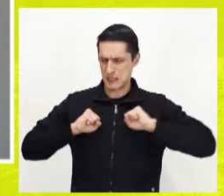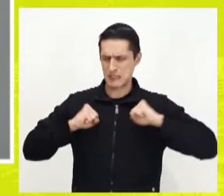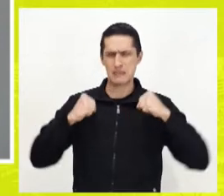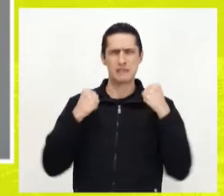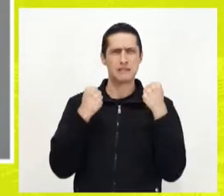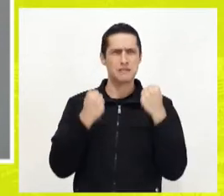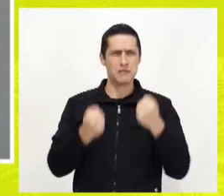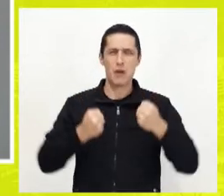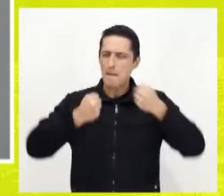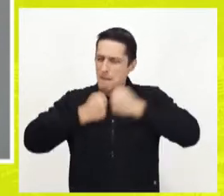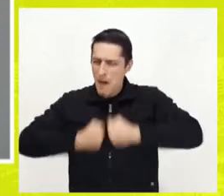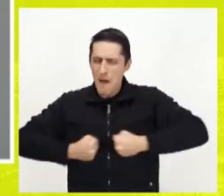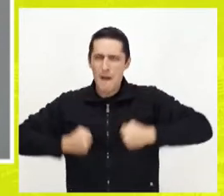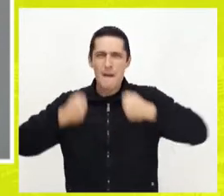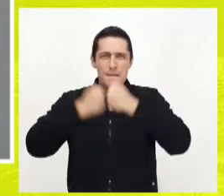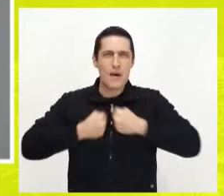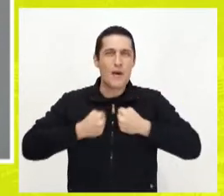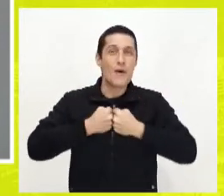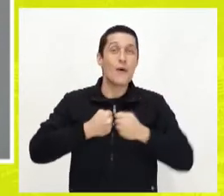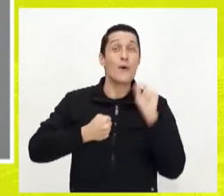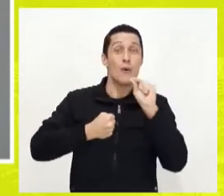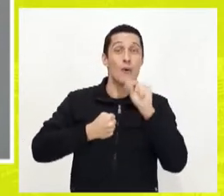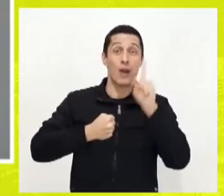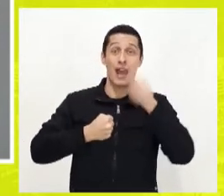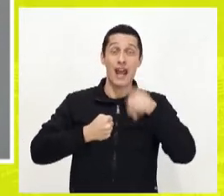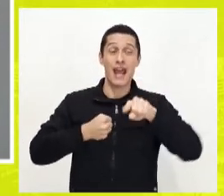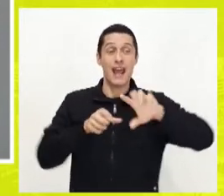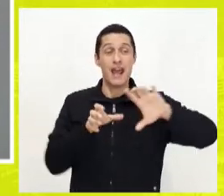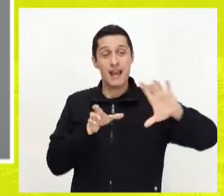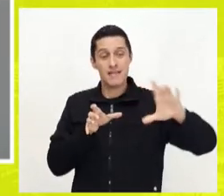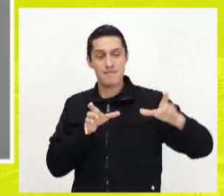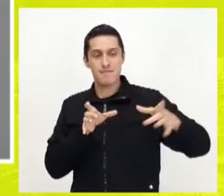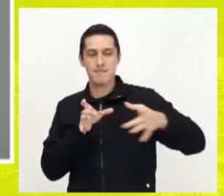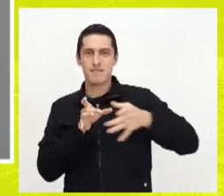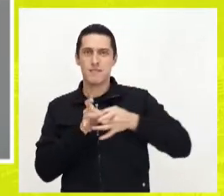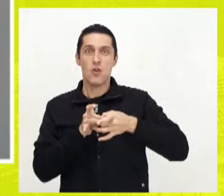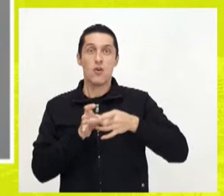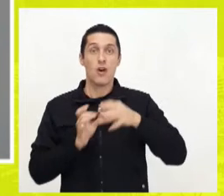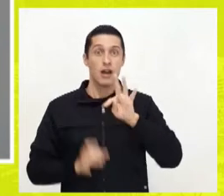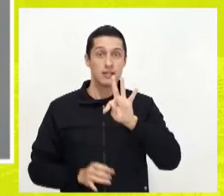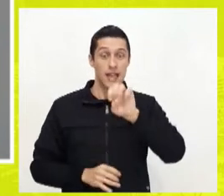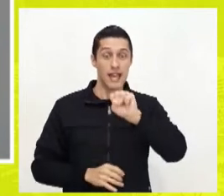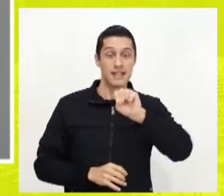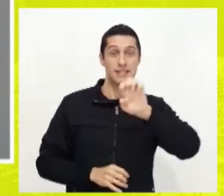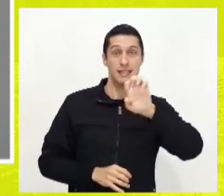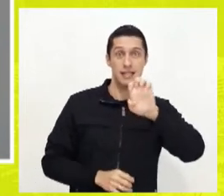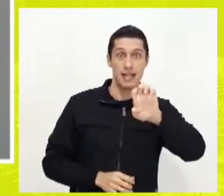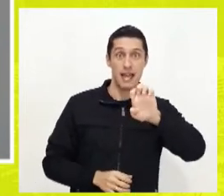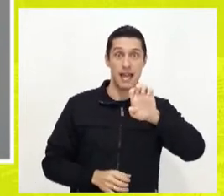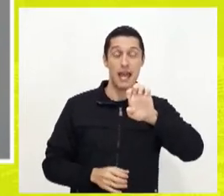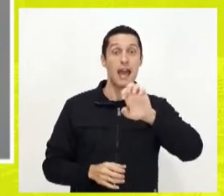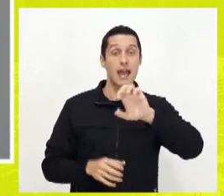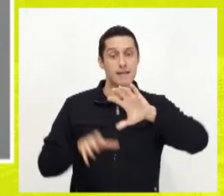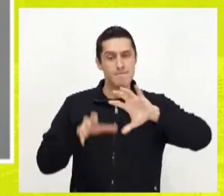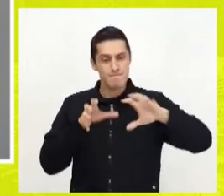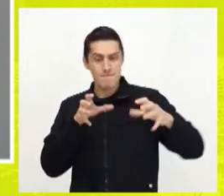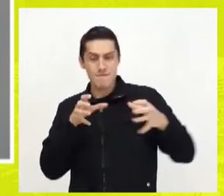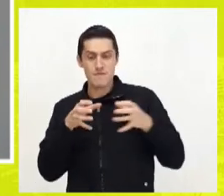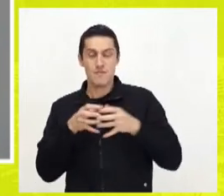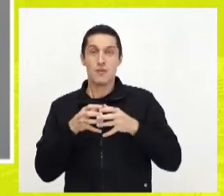is fighting i was almost giving up on bringing the superior court to to this